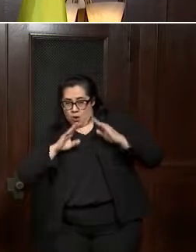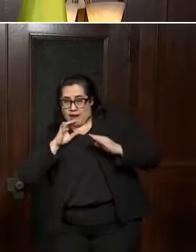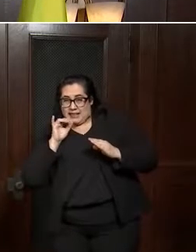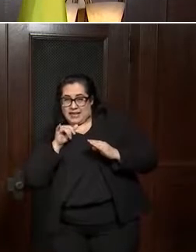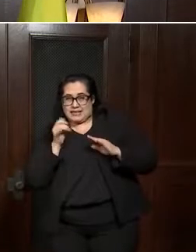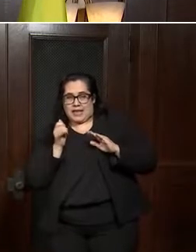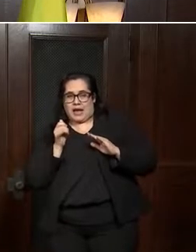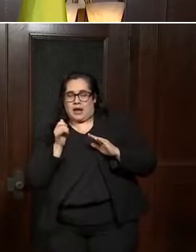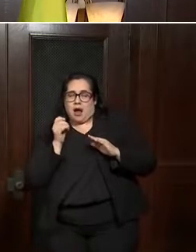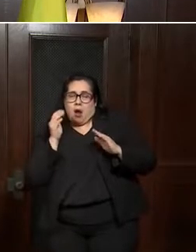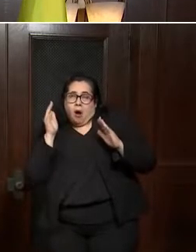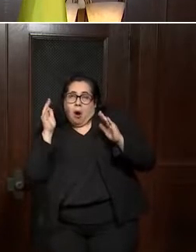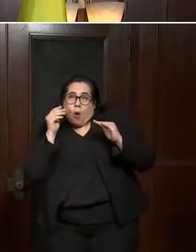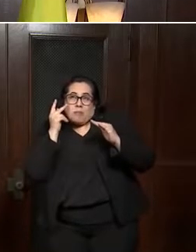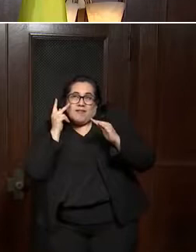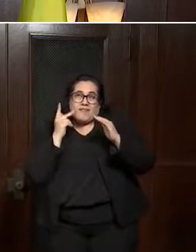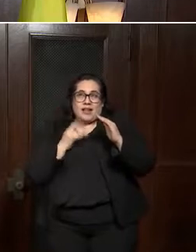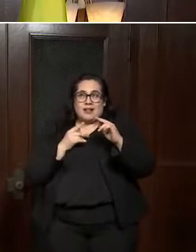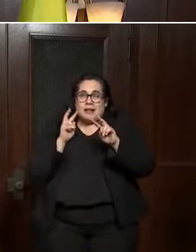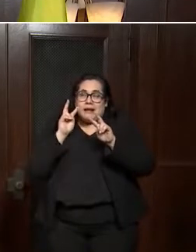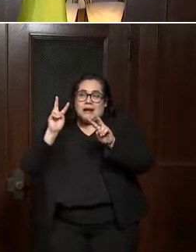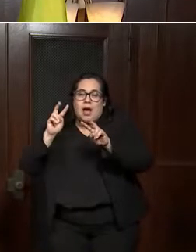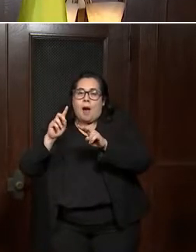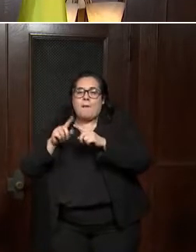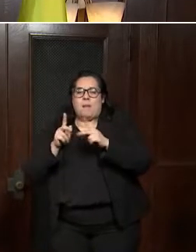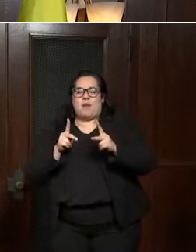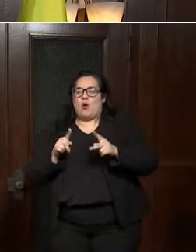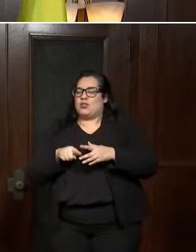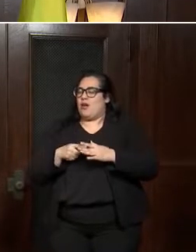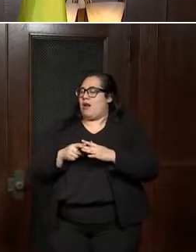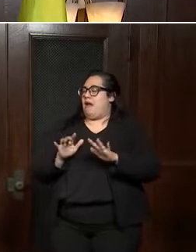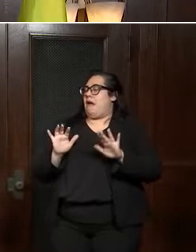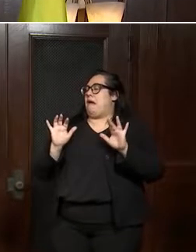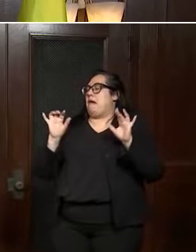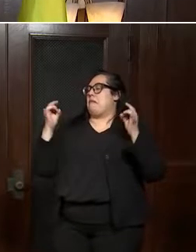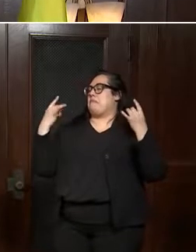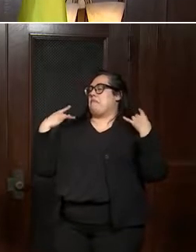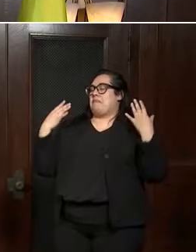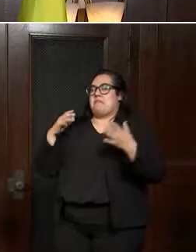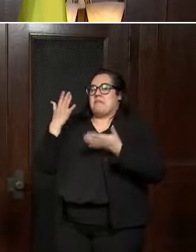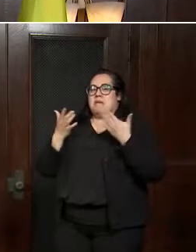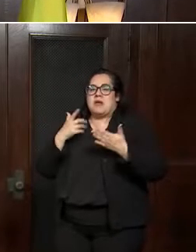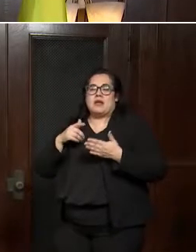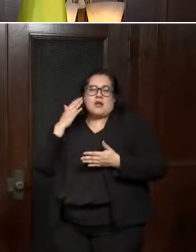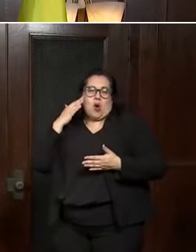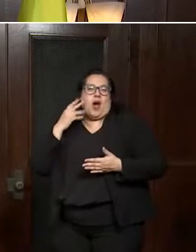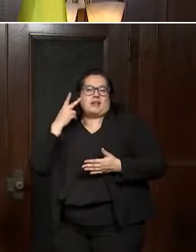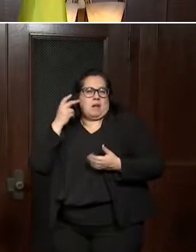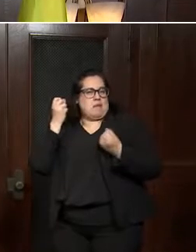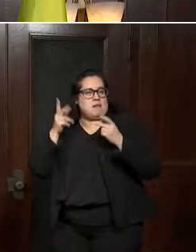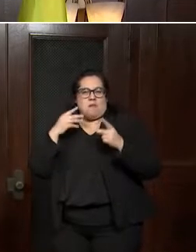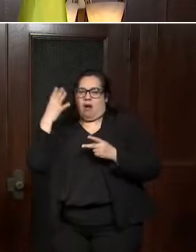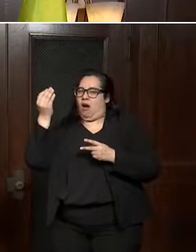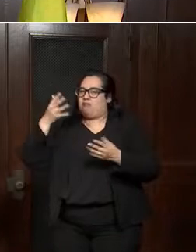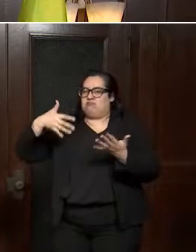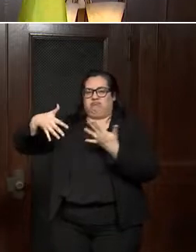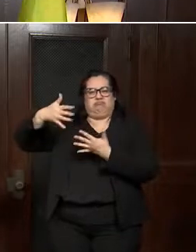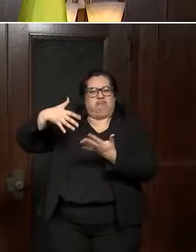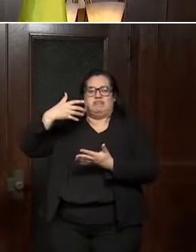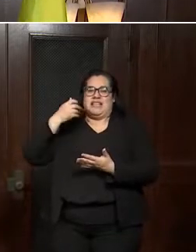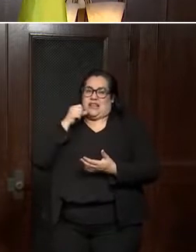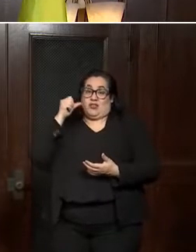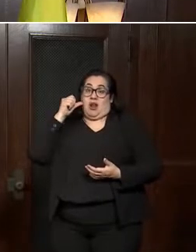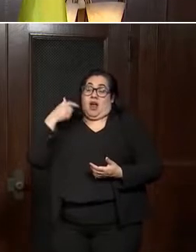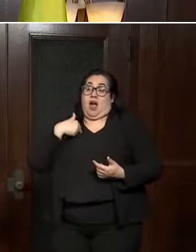sort of glimmer of hope through the tunnel is going to get people to sort of back off a little bit? Because, I saw a lot of people out and about yesterday as I